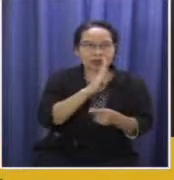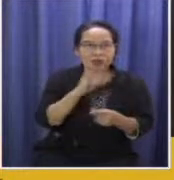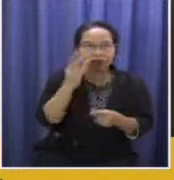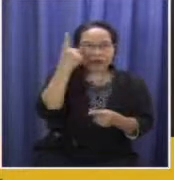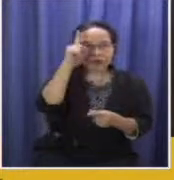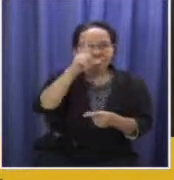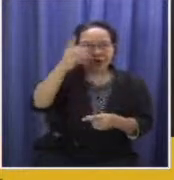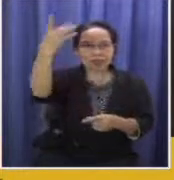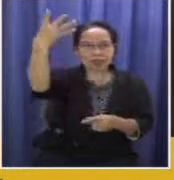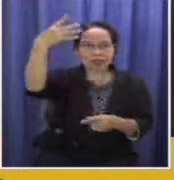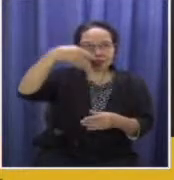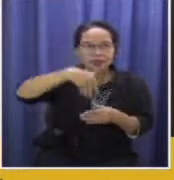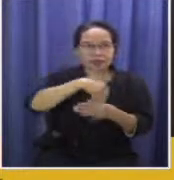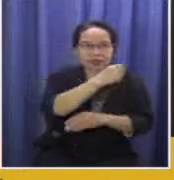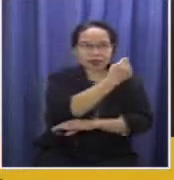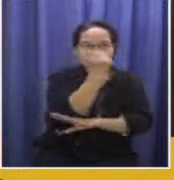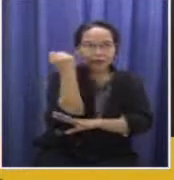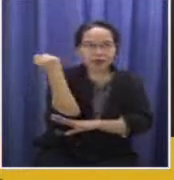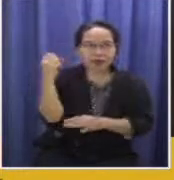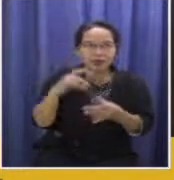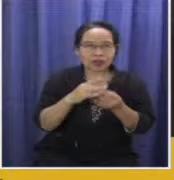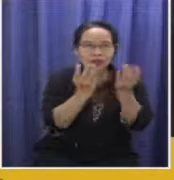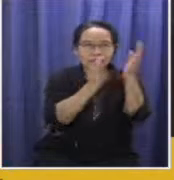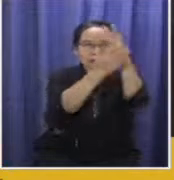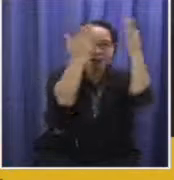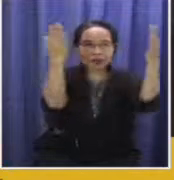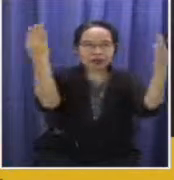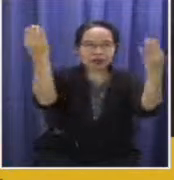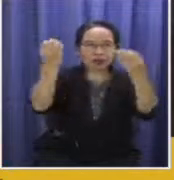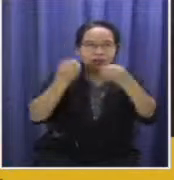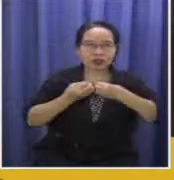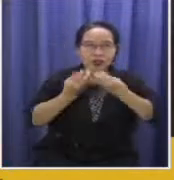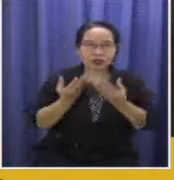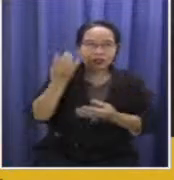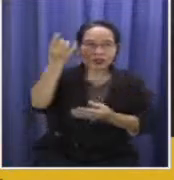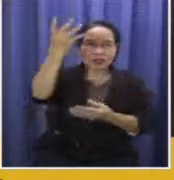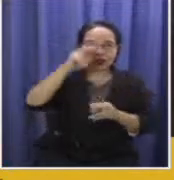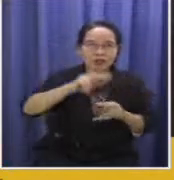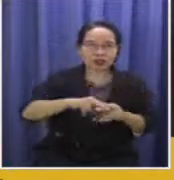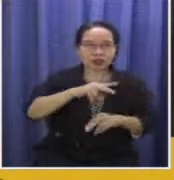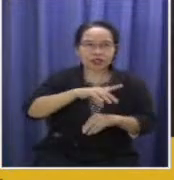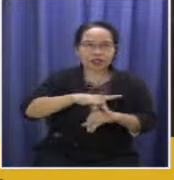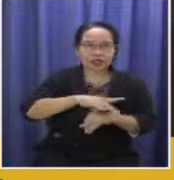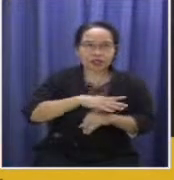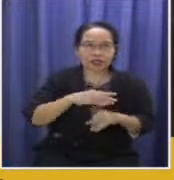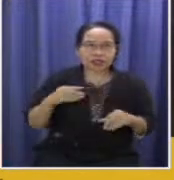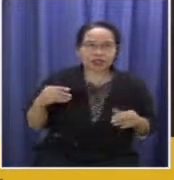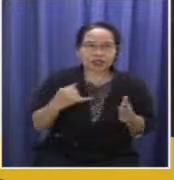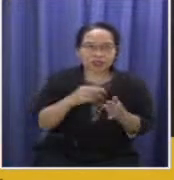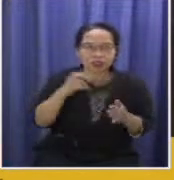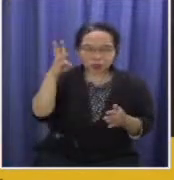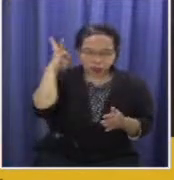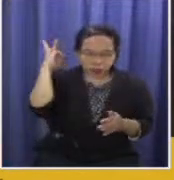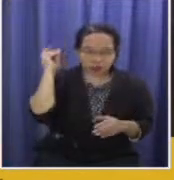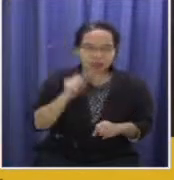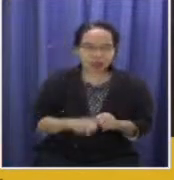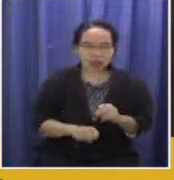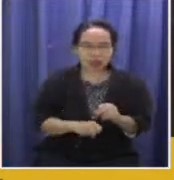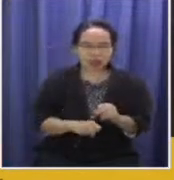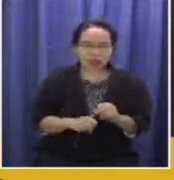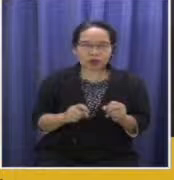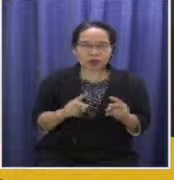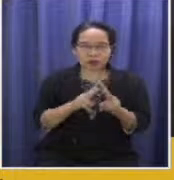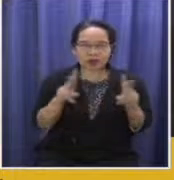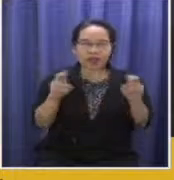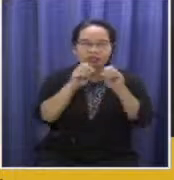for lights in the firmament of the heaven to give light upon the earth, and it was so. It is